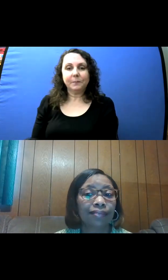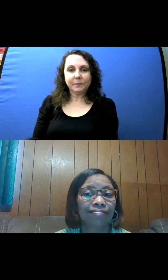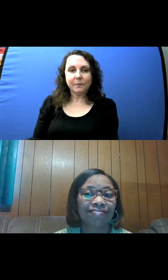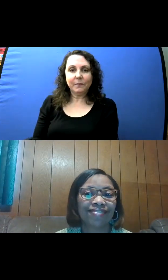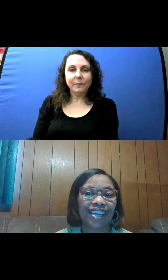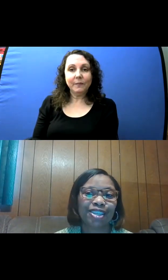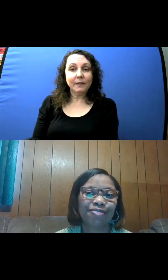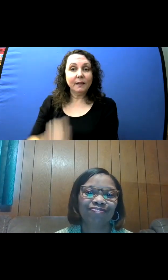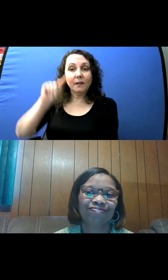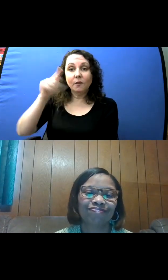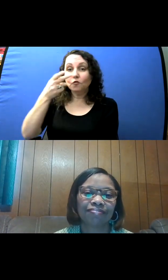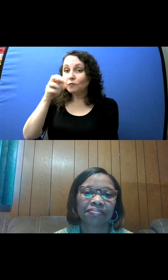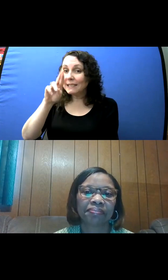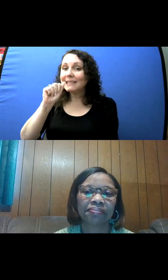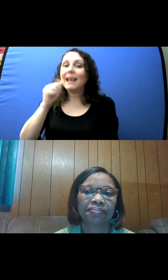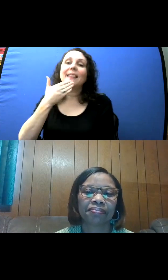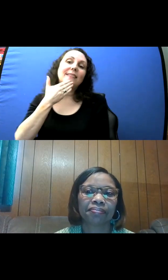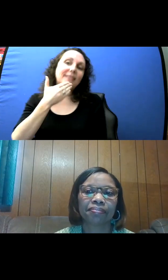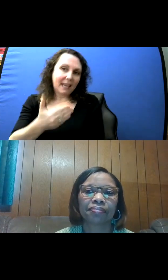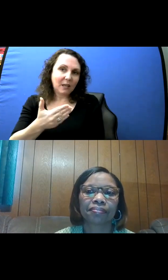Teresa, thank you.